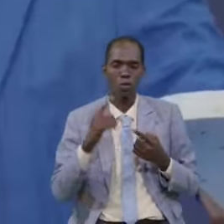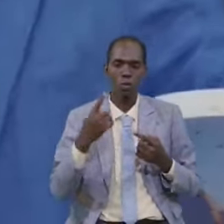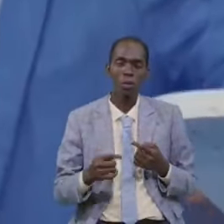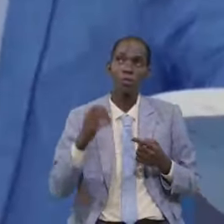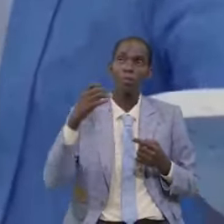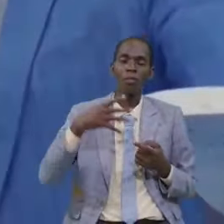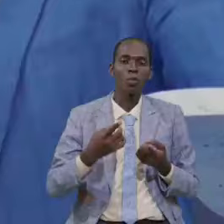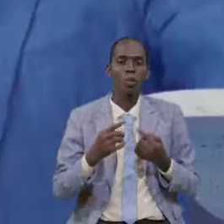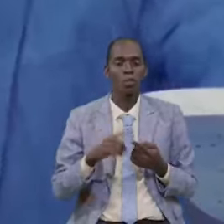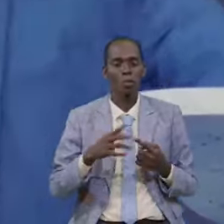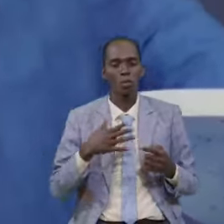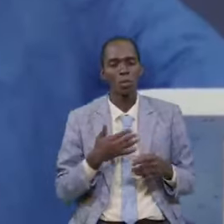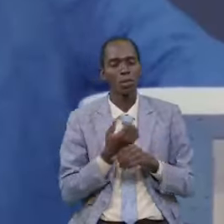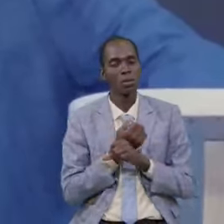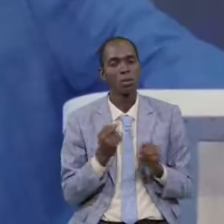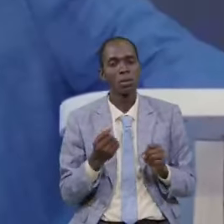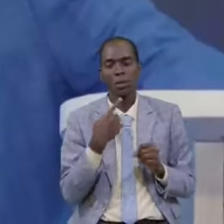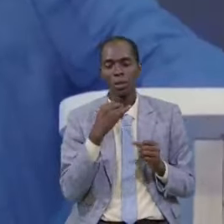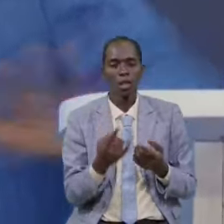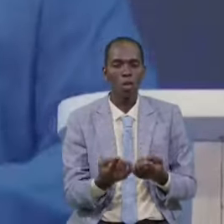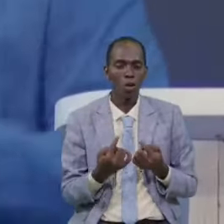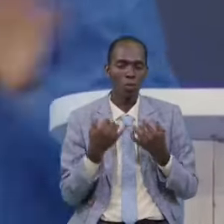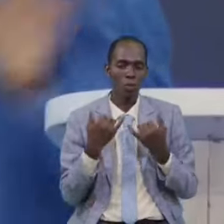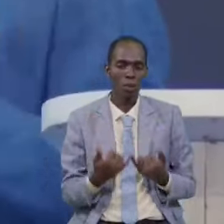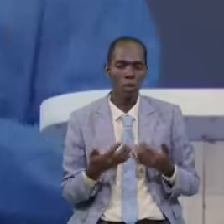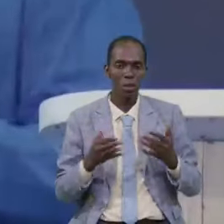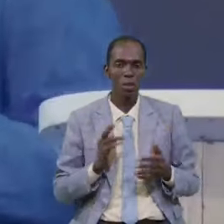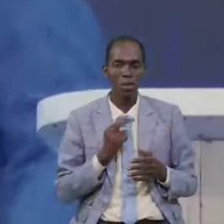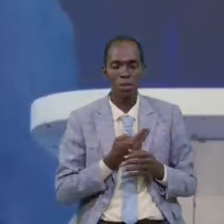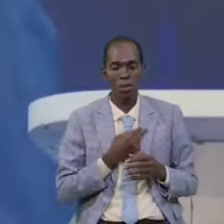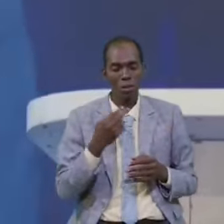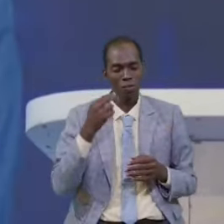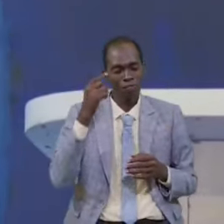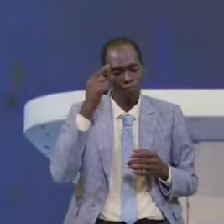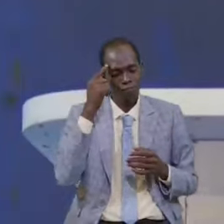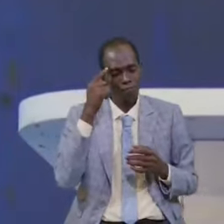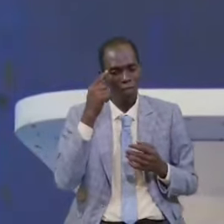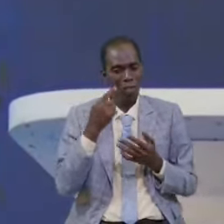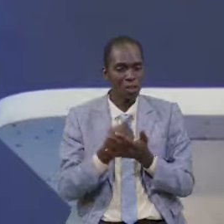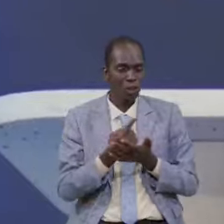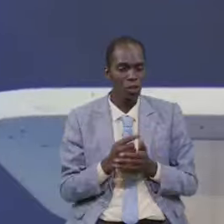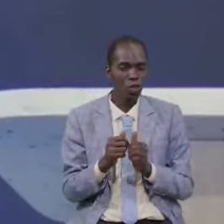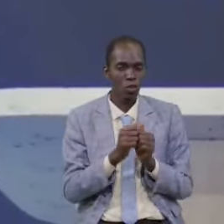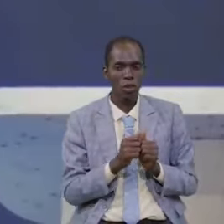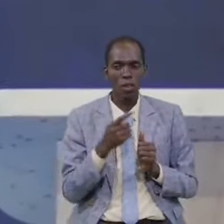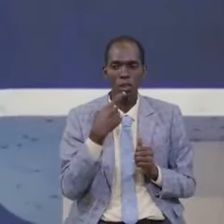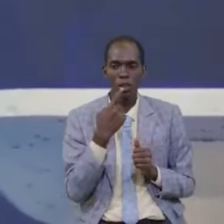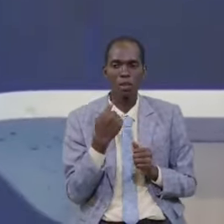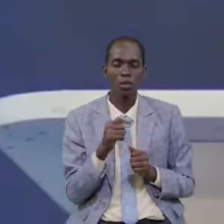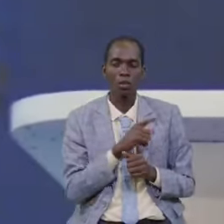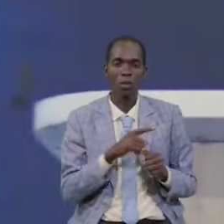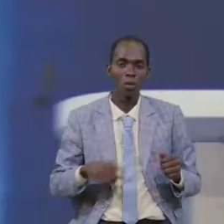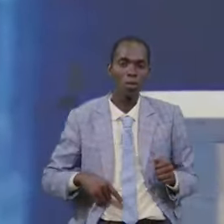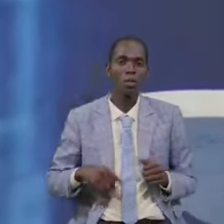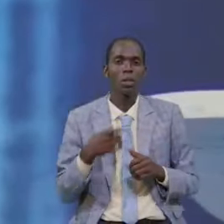come now, and let us reason together, says the Lord. Do your sins be as scarlet, they shall be as white as